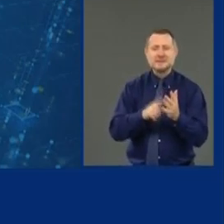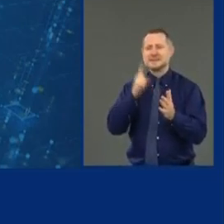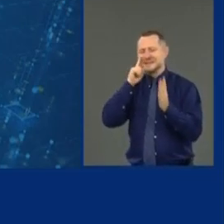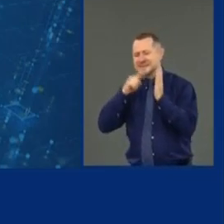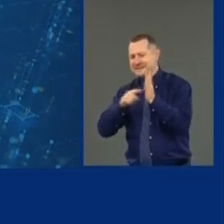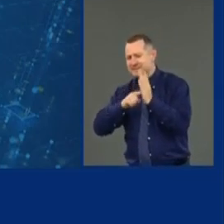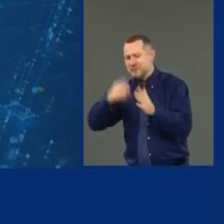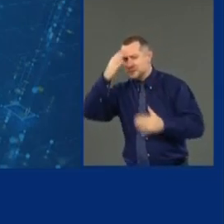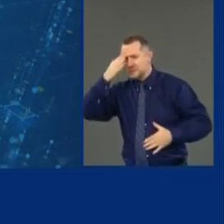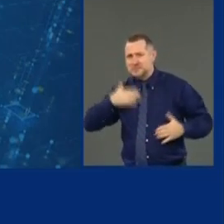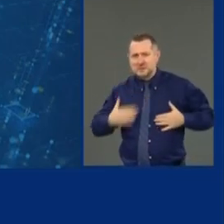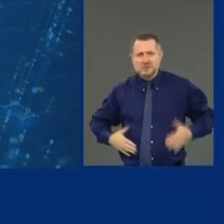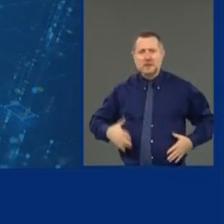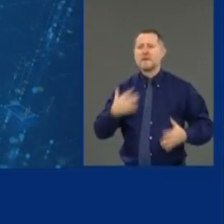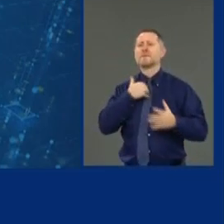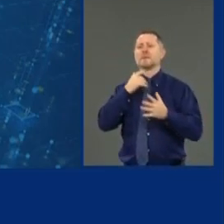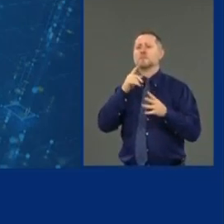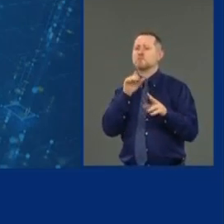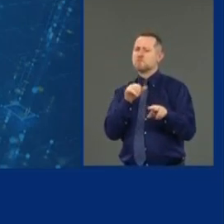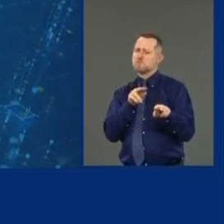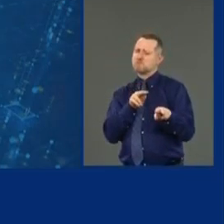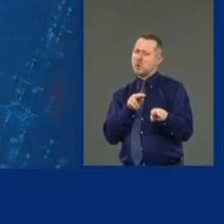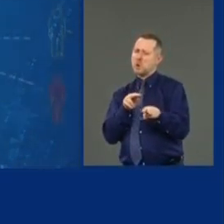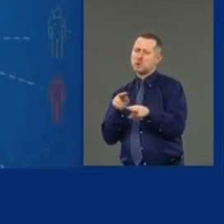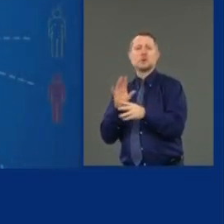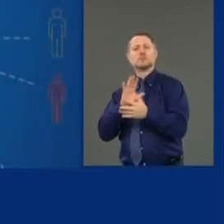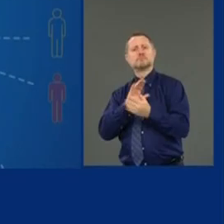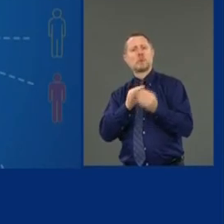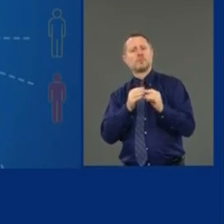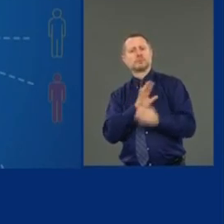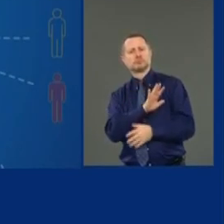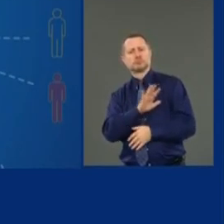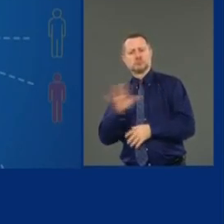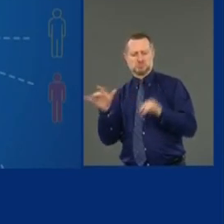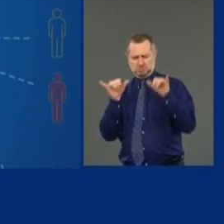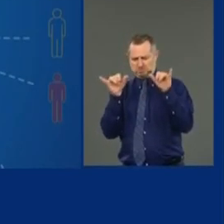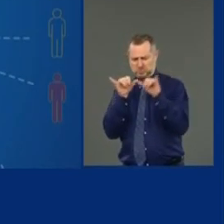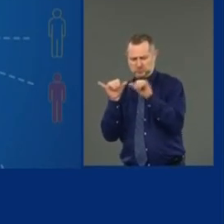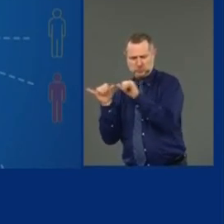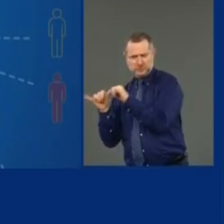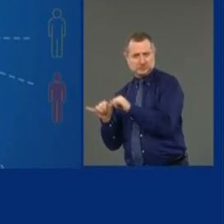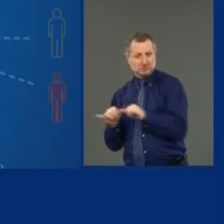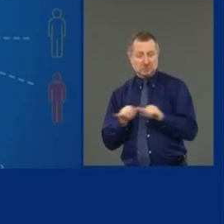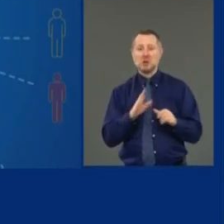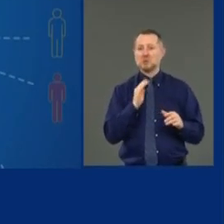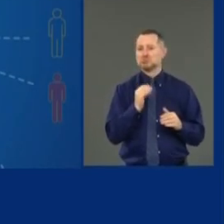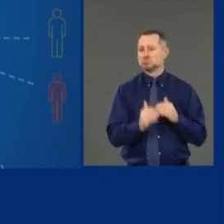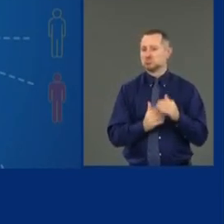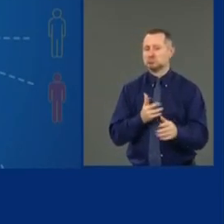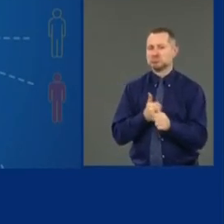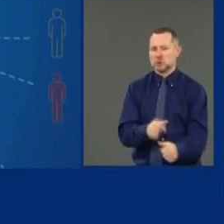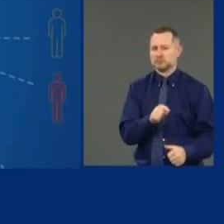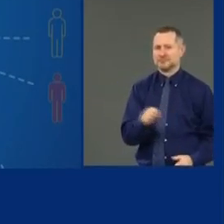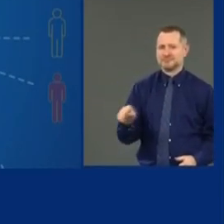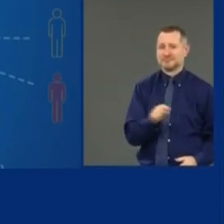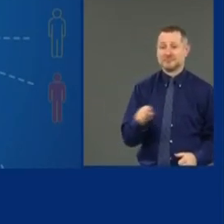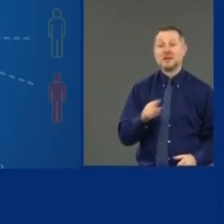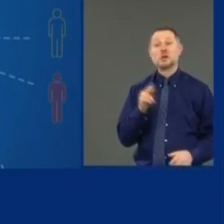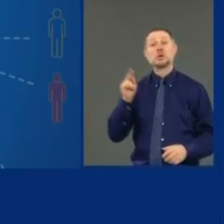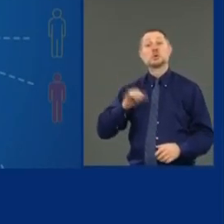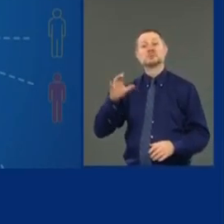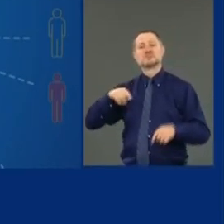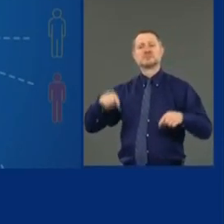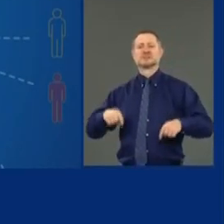monitor those metrics, those facts, and you proceed accordingly. New York City, we have to make more